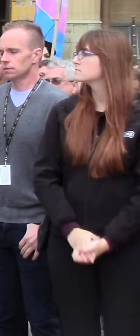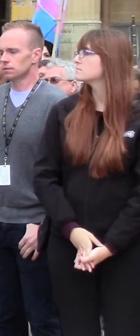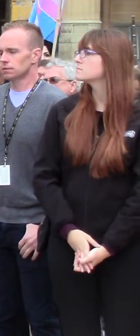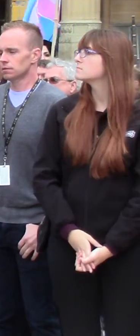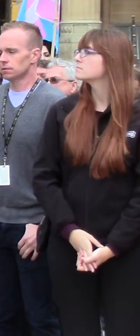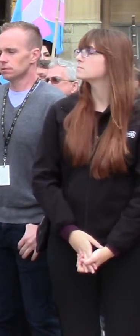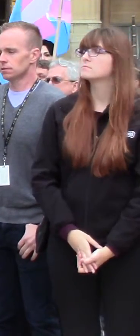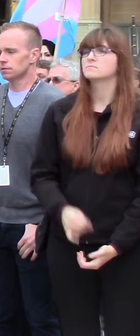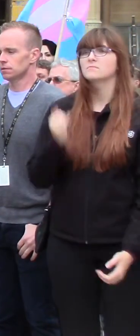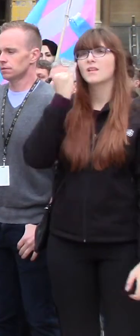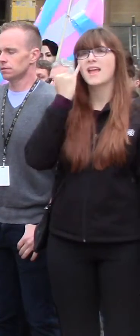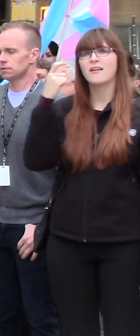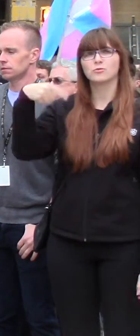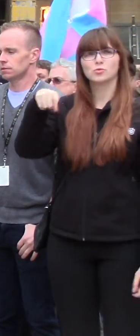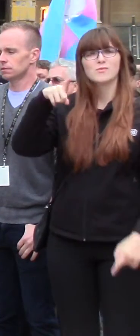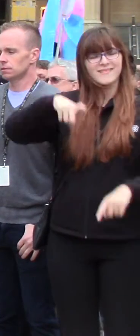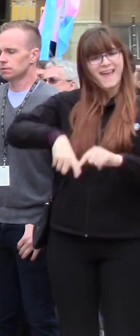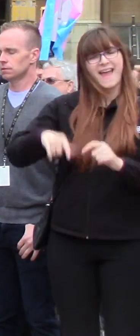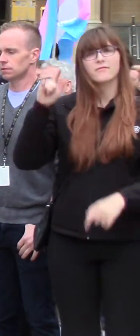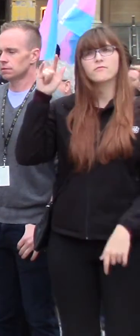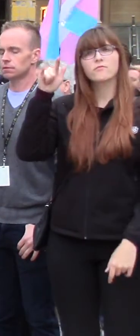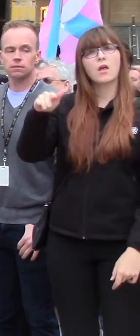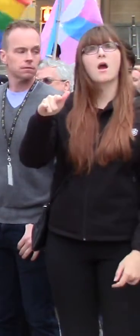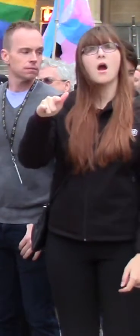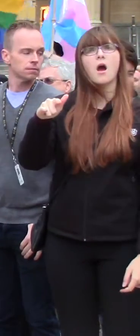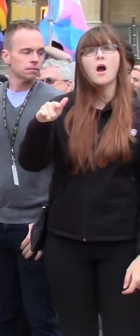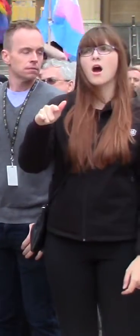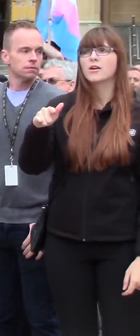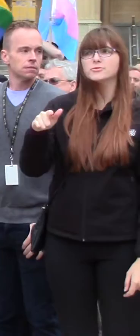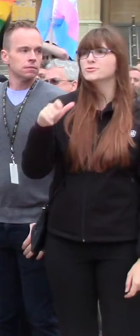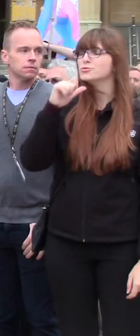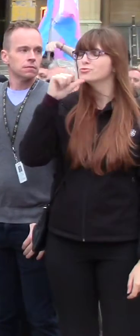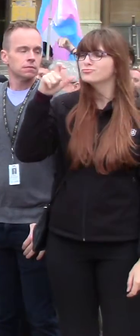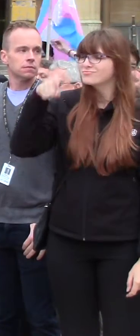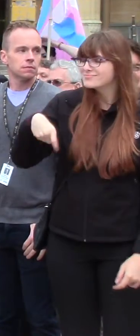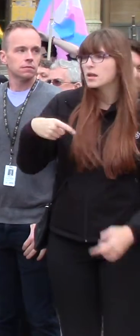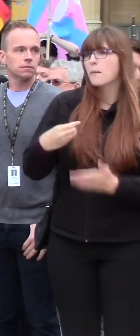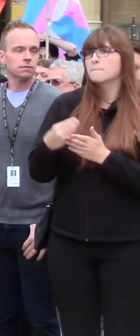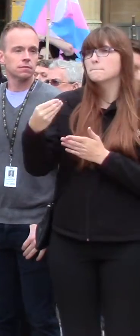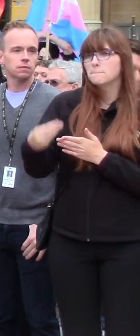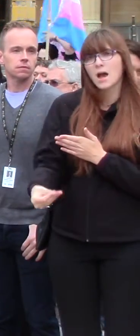If you cannot fly, you should not be able to buy.